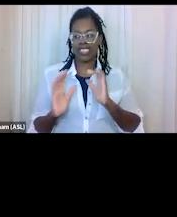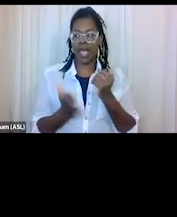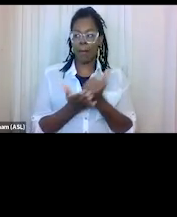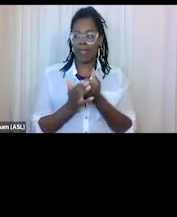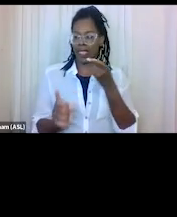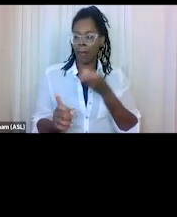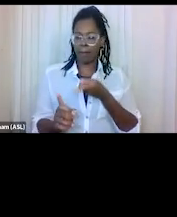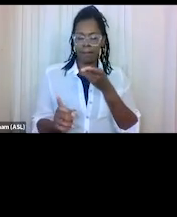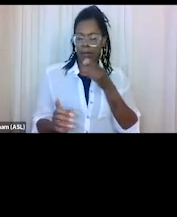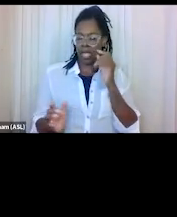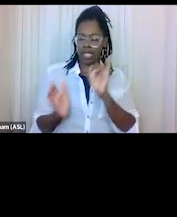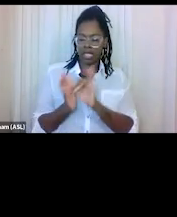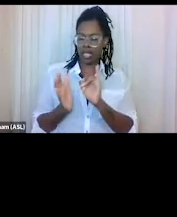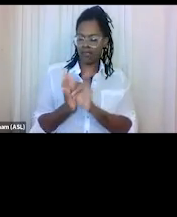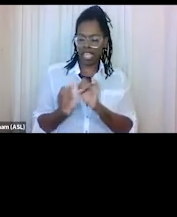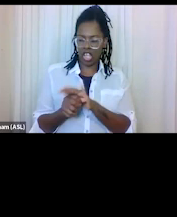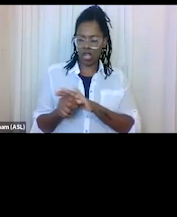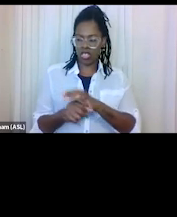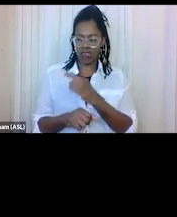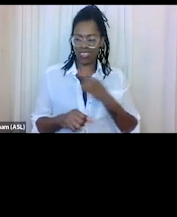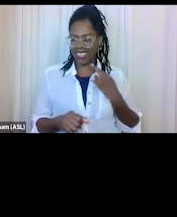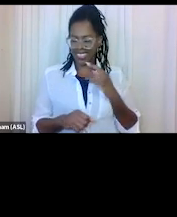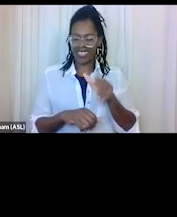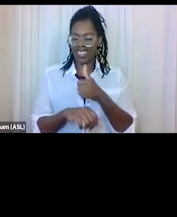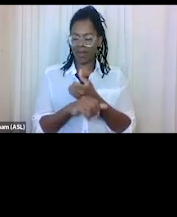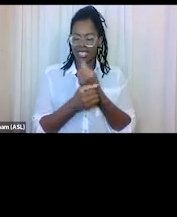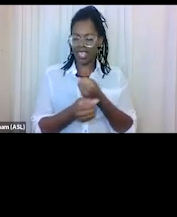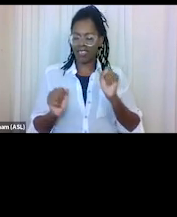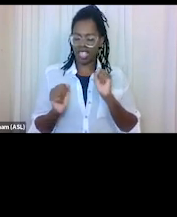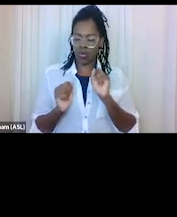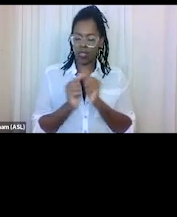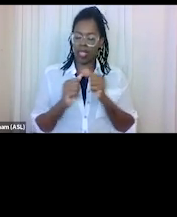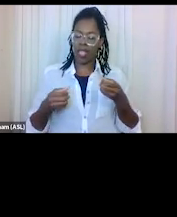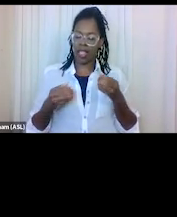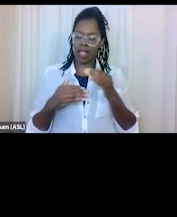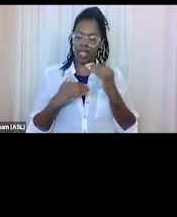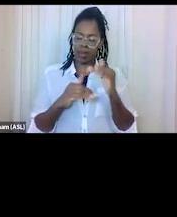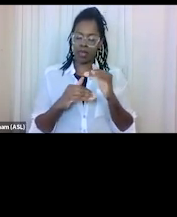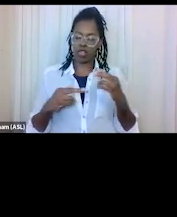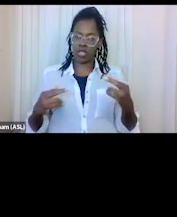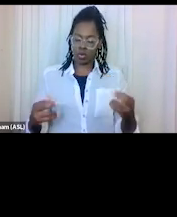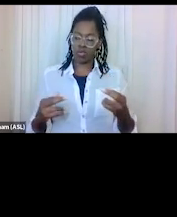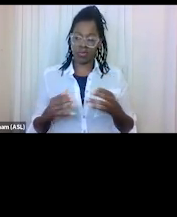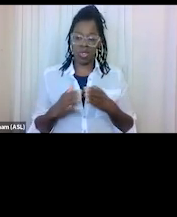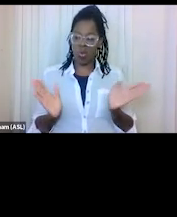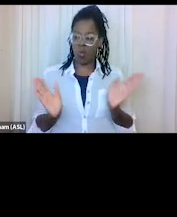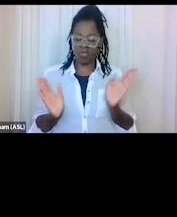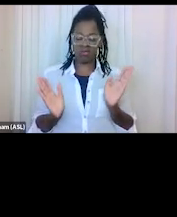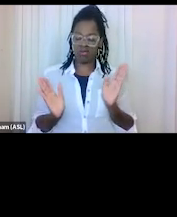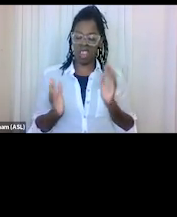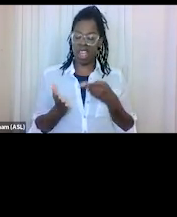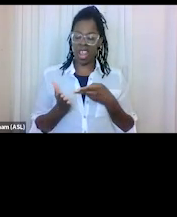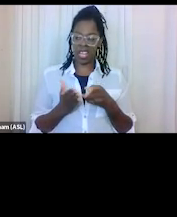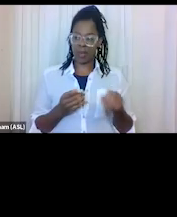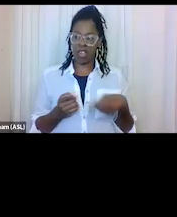areas of risk and how to create safety with limited resources or connections. Being open and honest about risks and concerns and impacts.